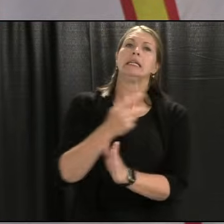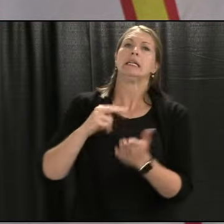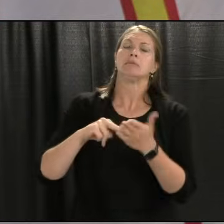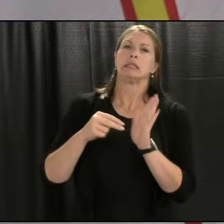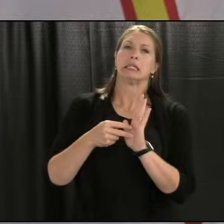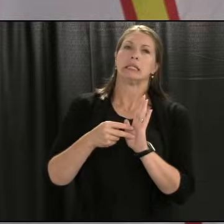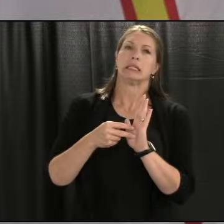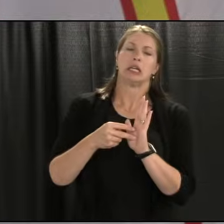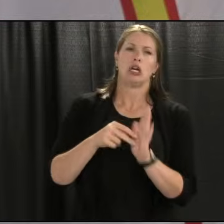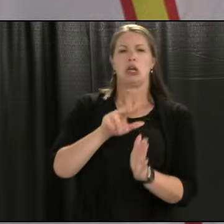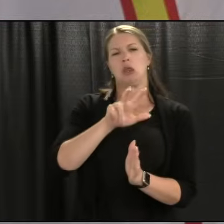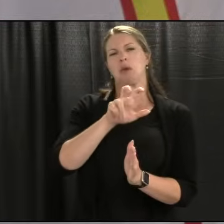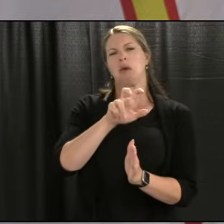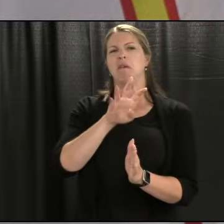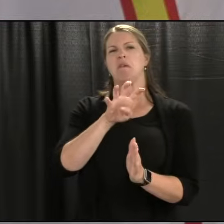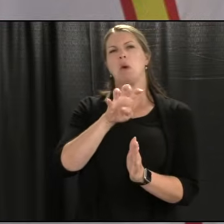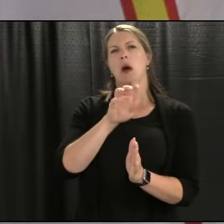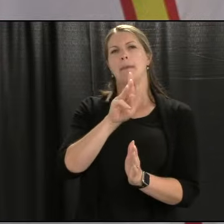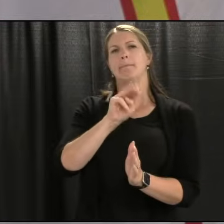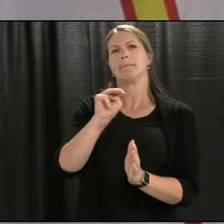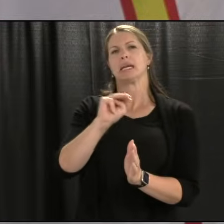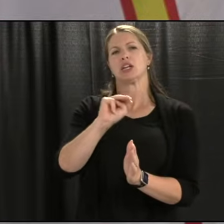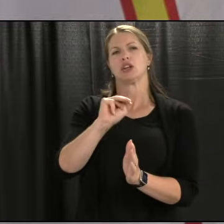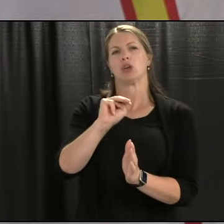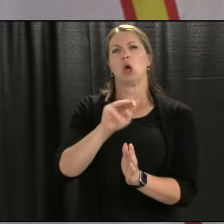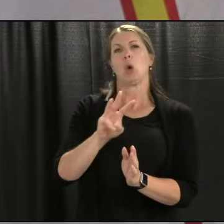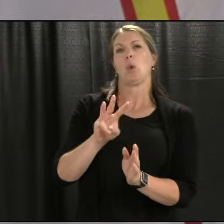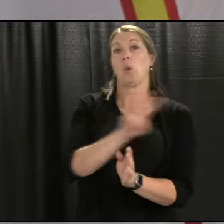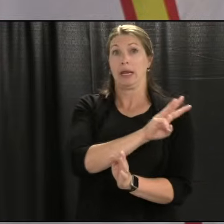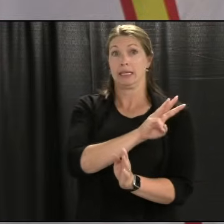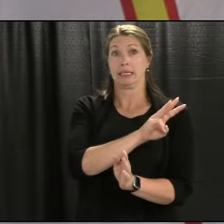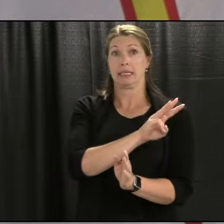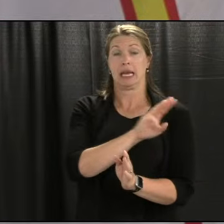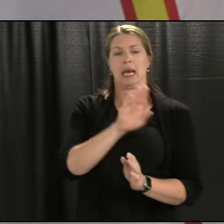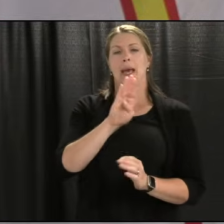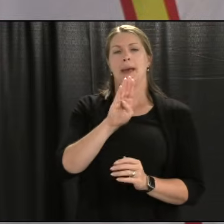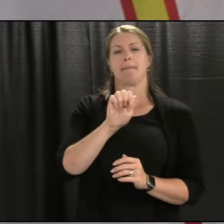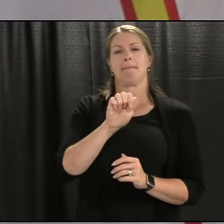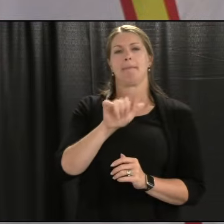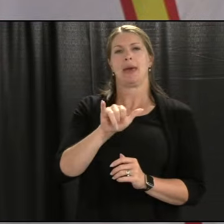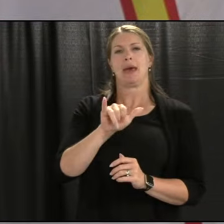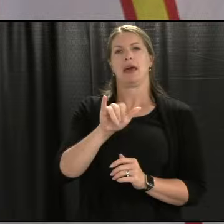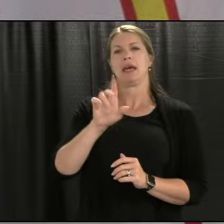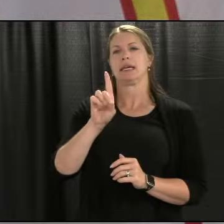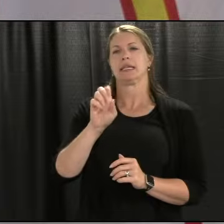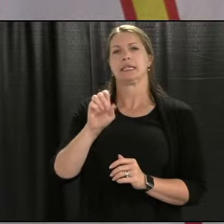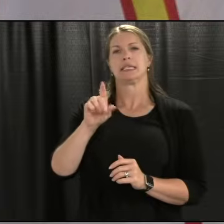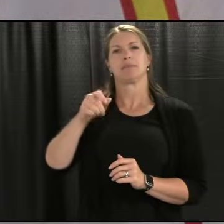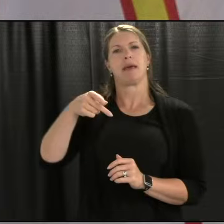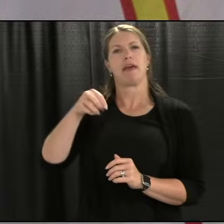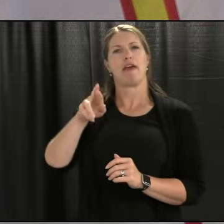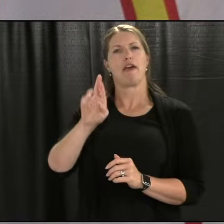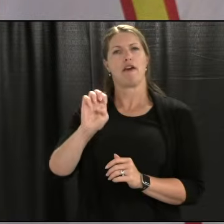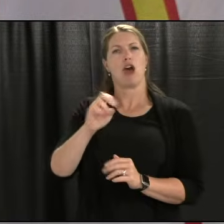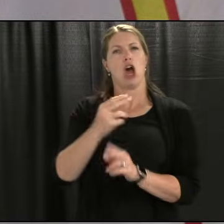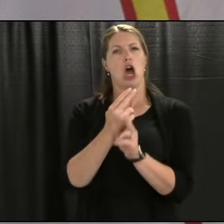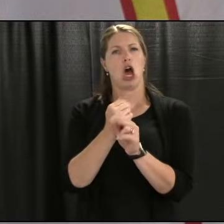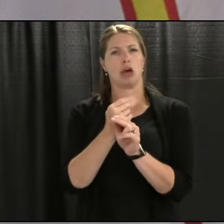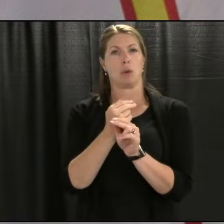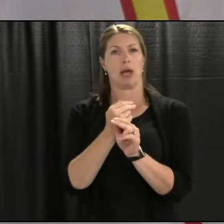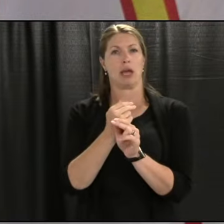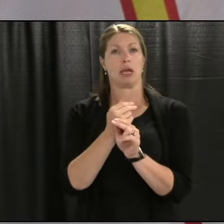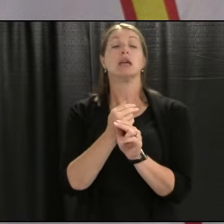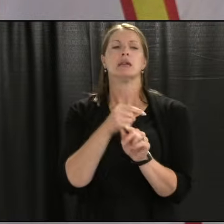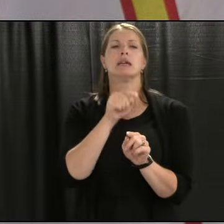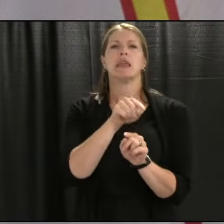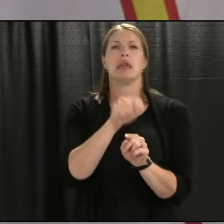of the Bay d'Espoir Highway. I think we can confidently say that the road, Bay d'Espoir Highway, will